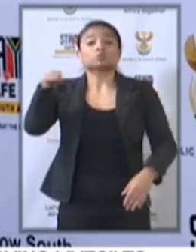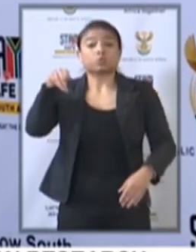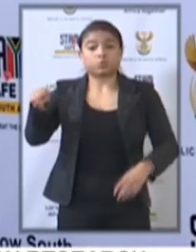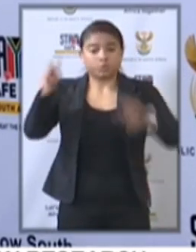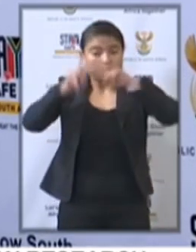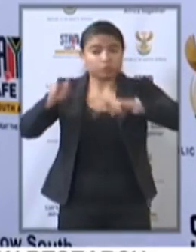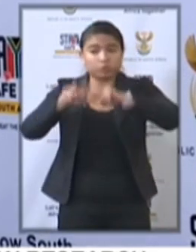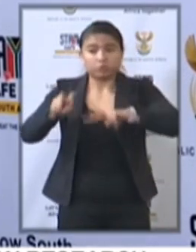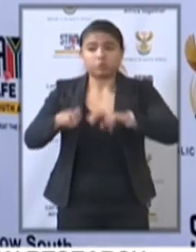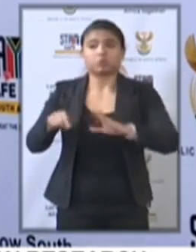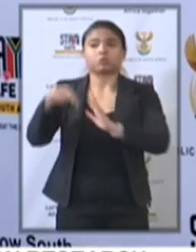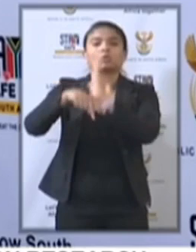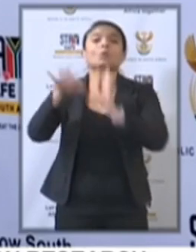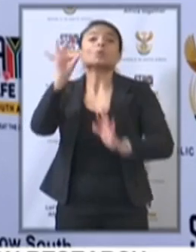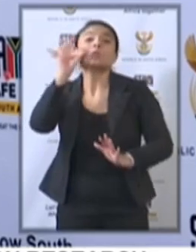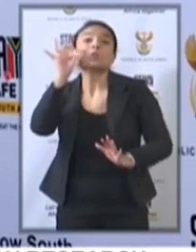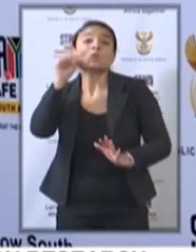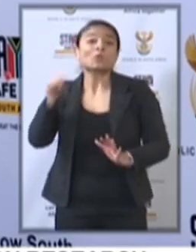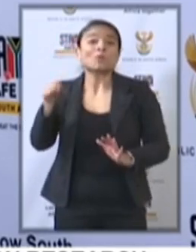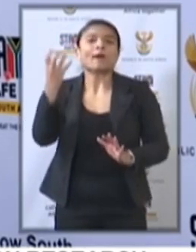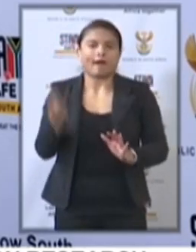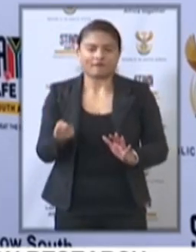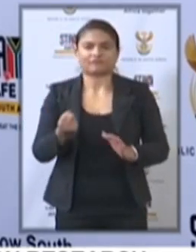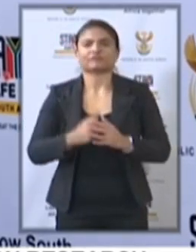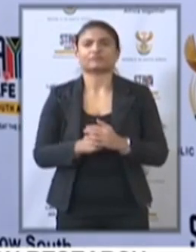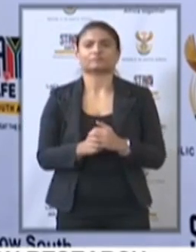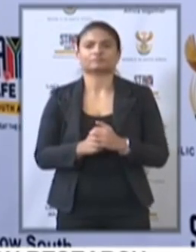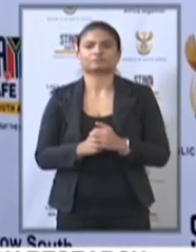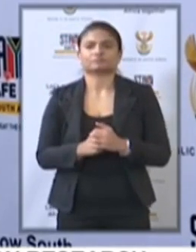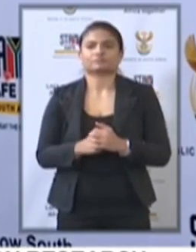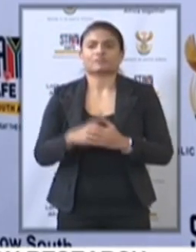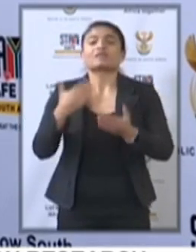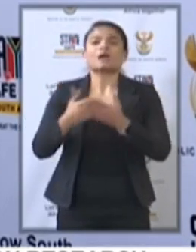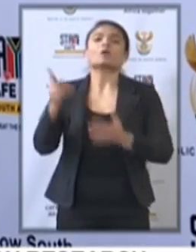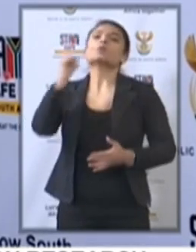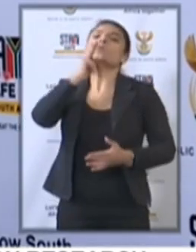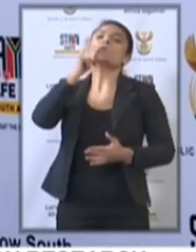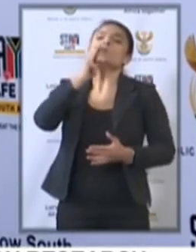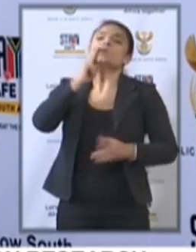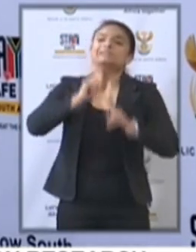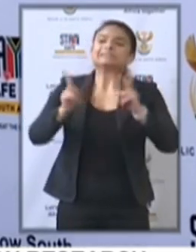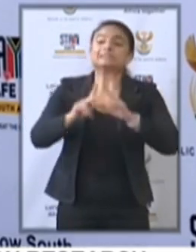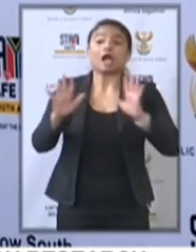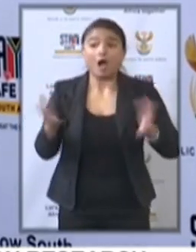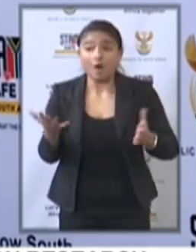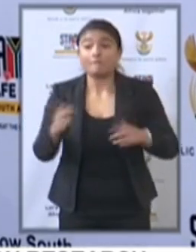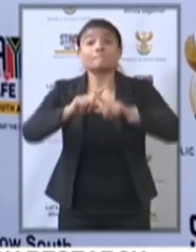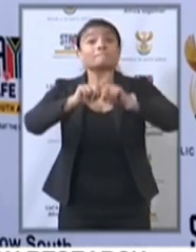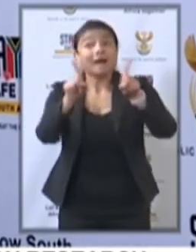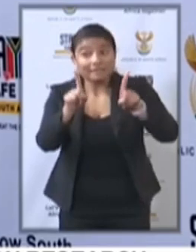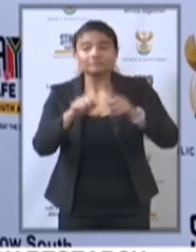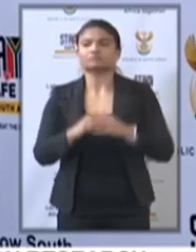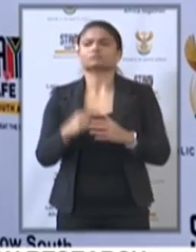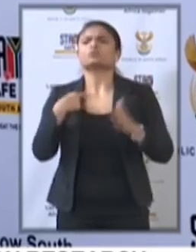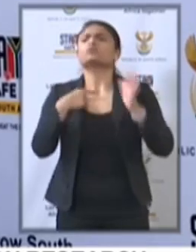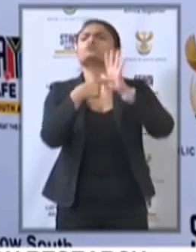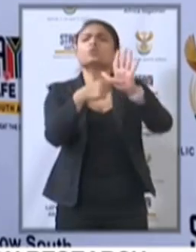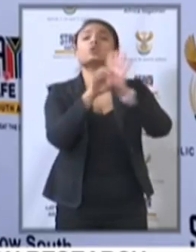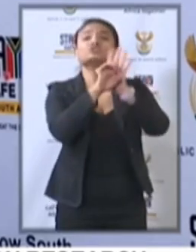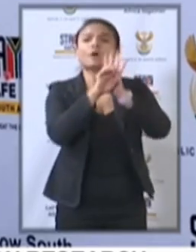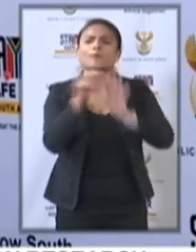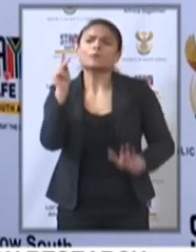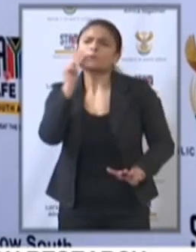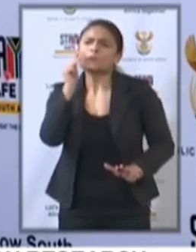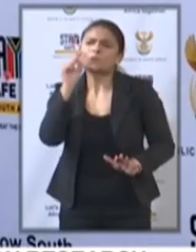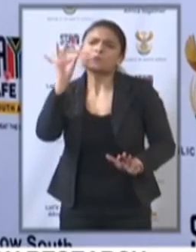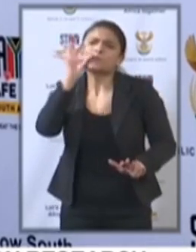ngensangu, hayi eyokuthi ibhenywe. Kodwa kunobufakazi ukuthi insangu ingasetshenziswa